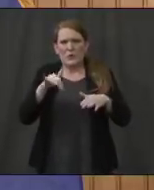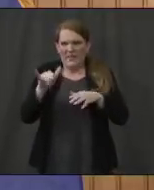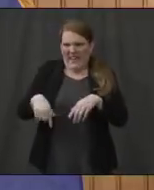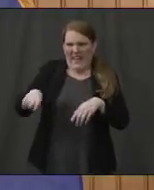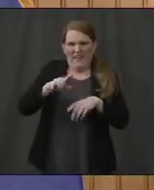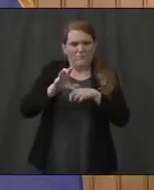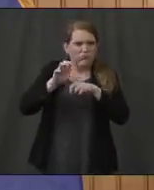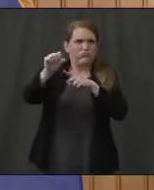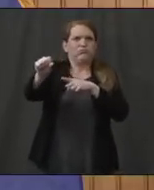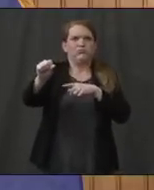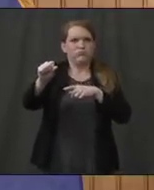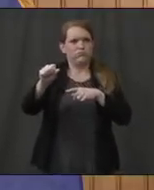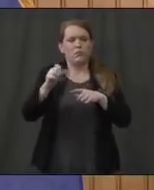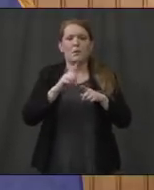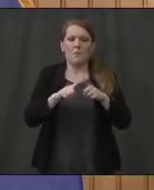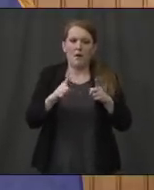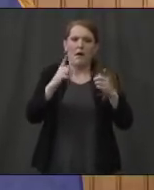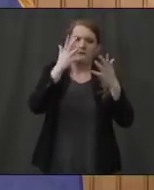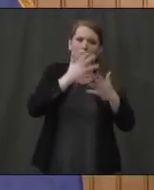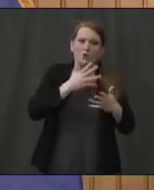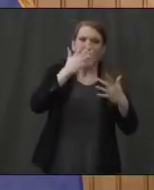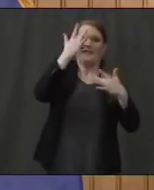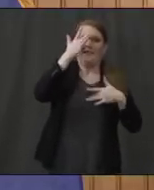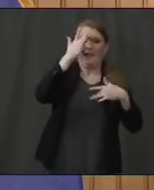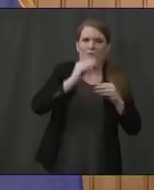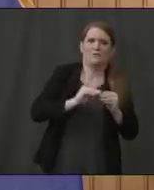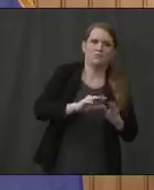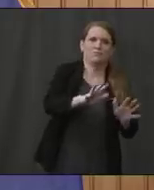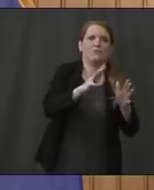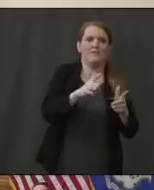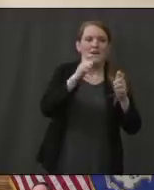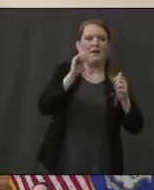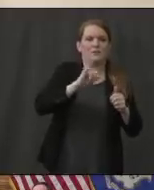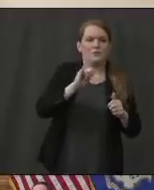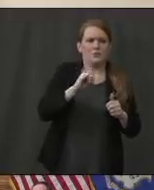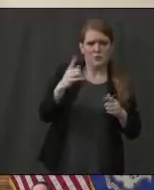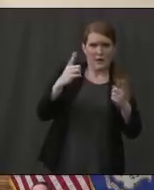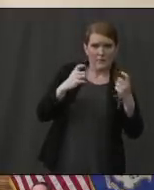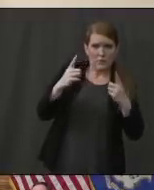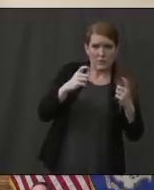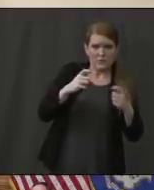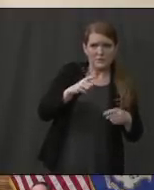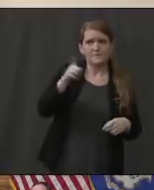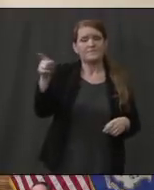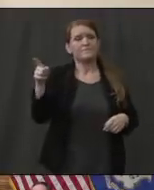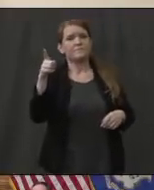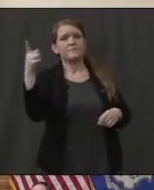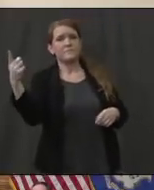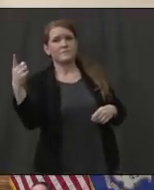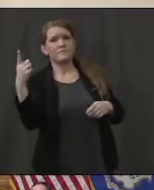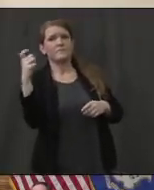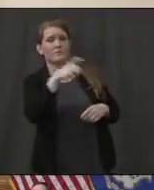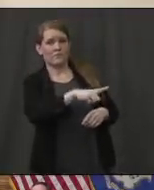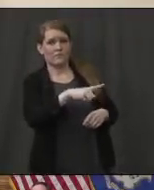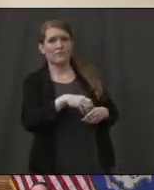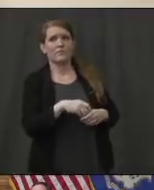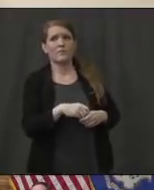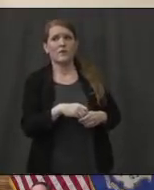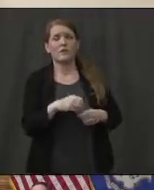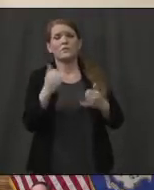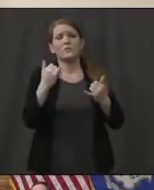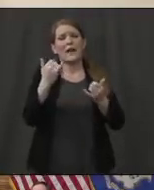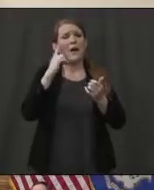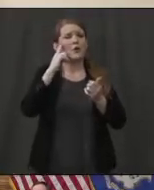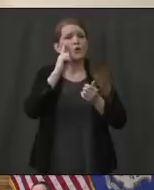light speed as well. Any questions? Yeah, Governor, there are about 20 nursing home patients that have tested